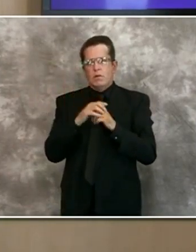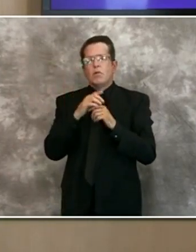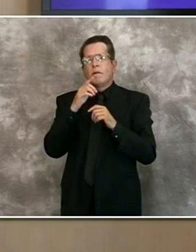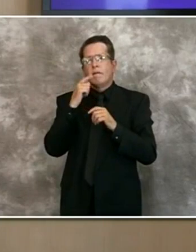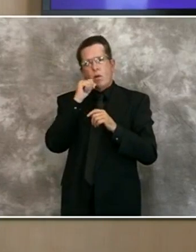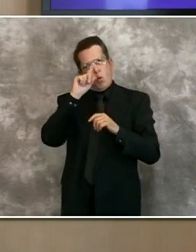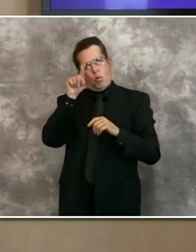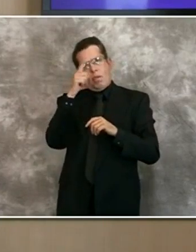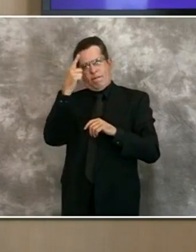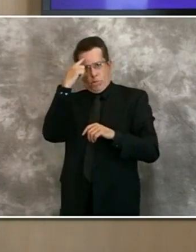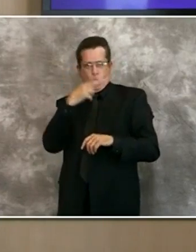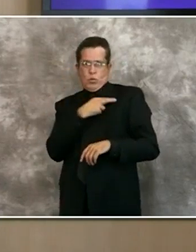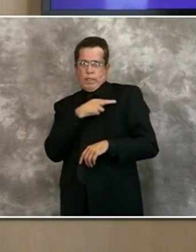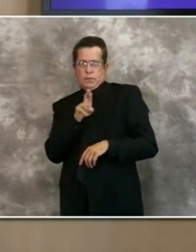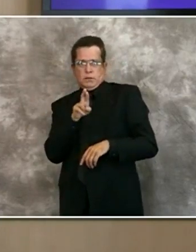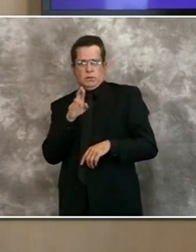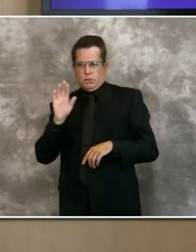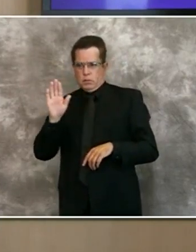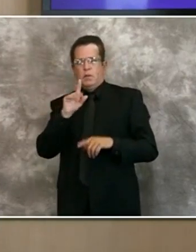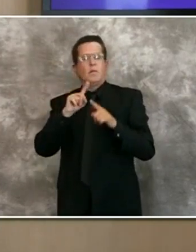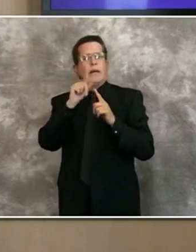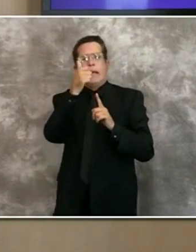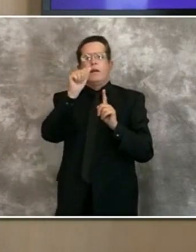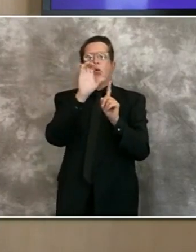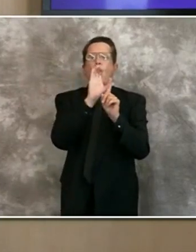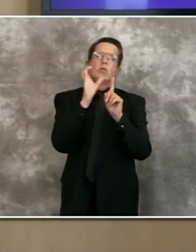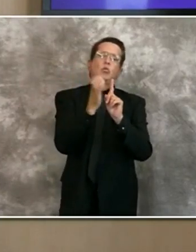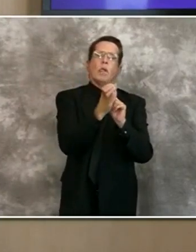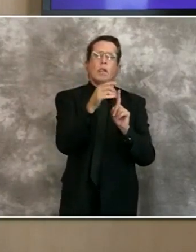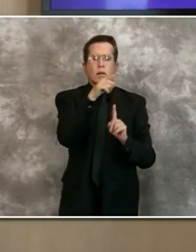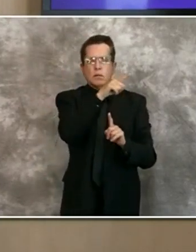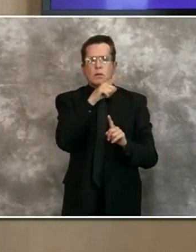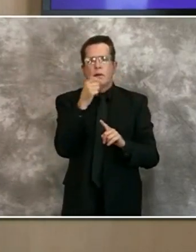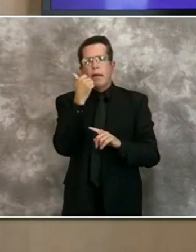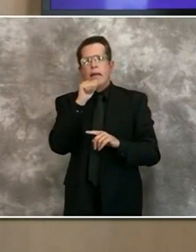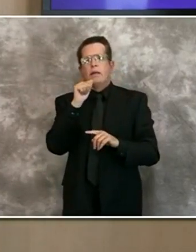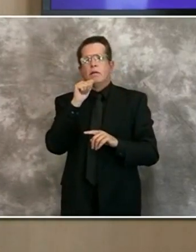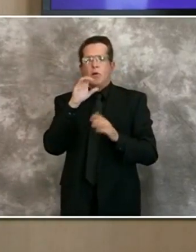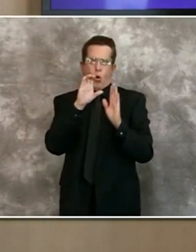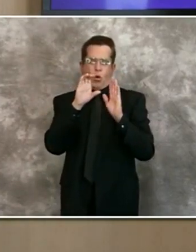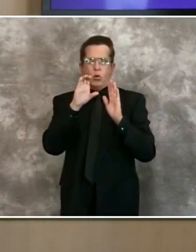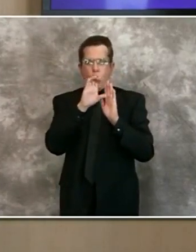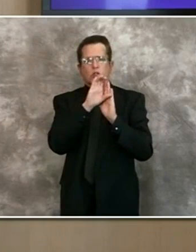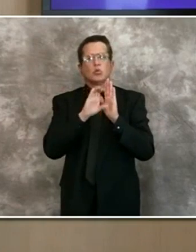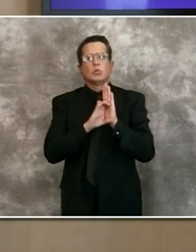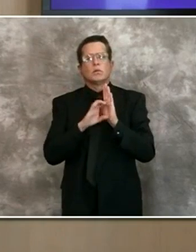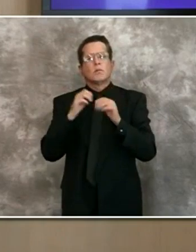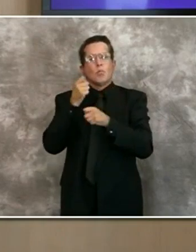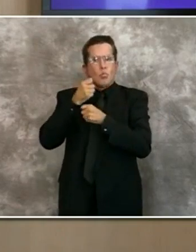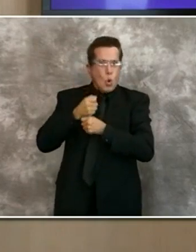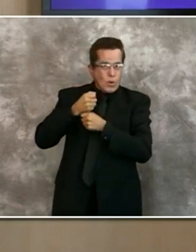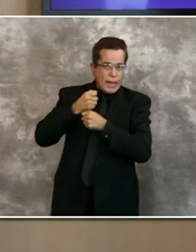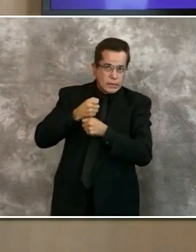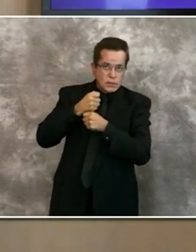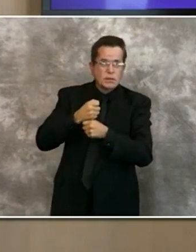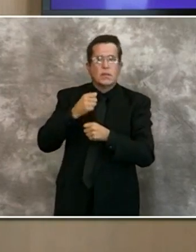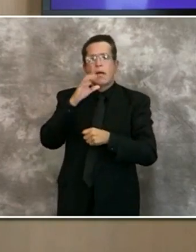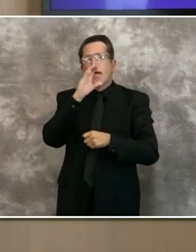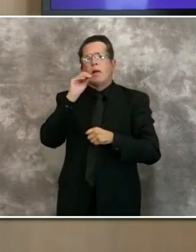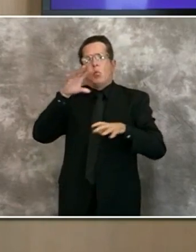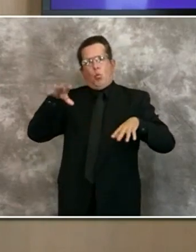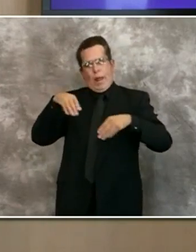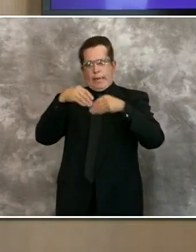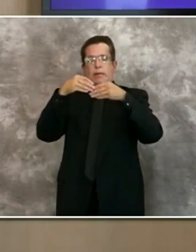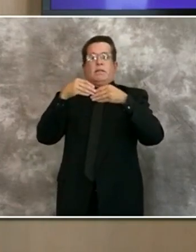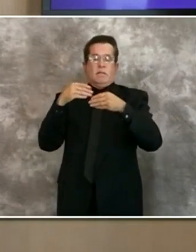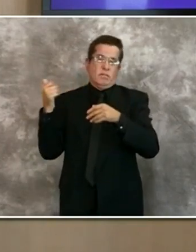not only to religious services, but to cultural services, constitutionally protected activities like protest, as well as